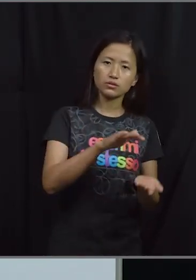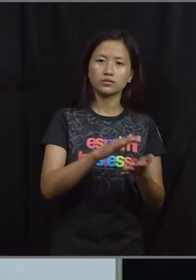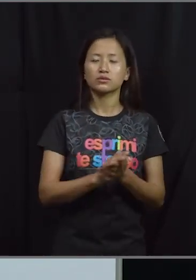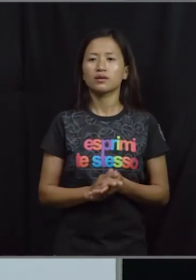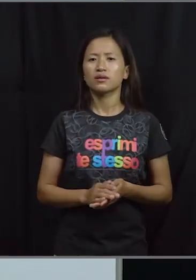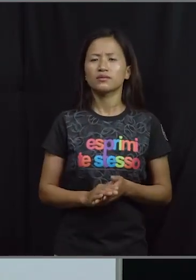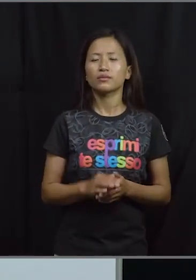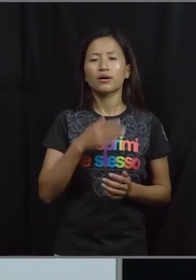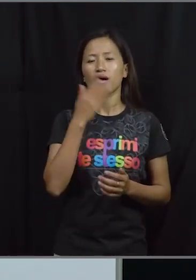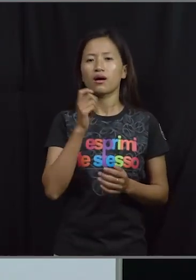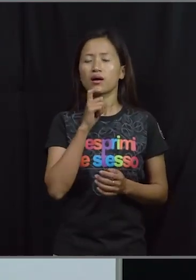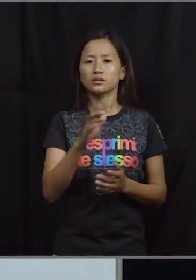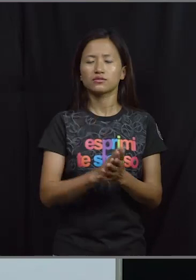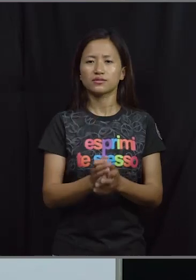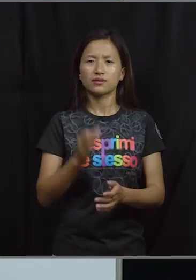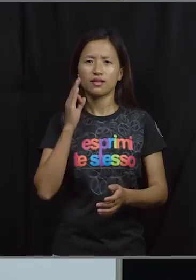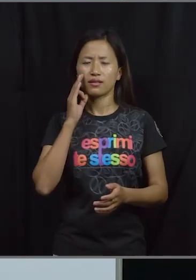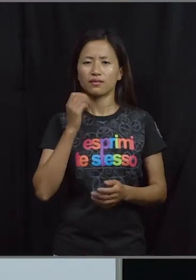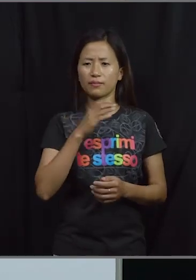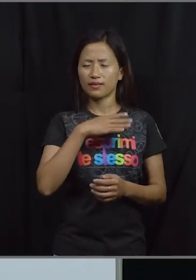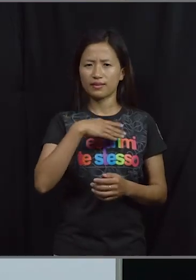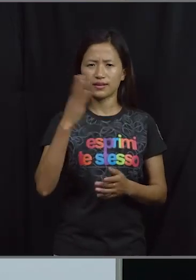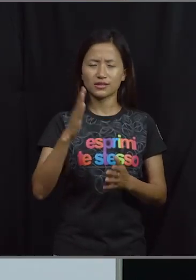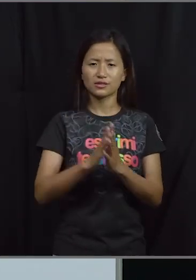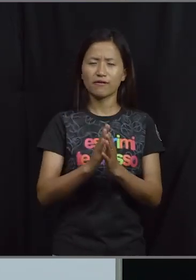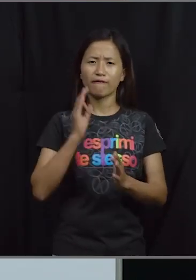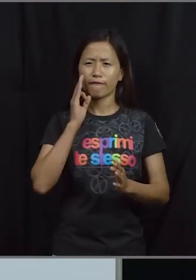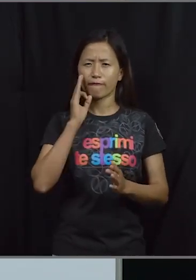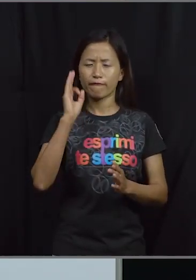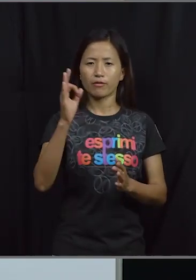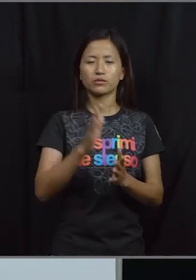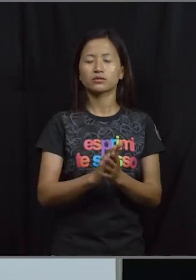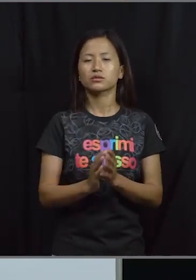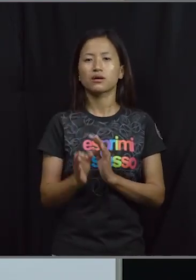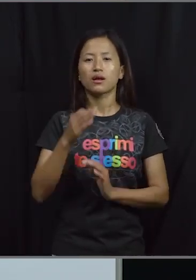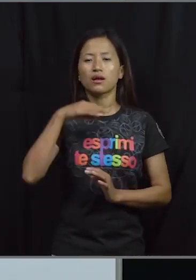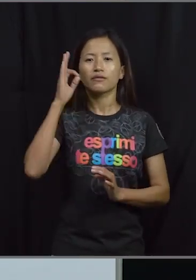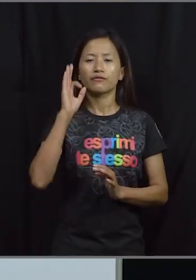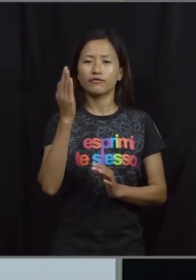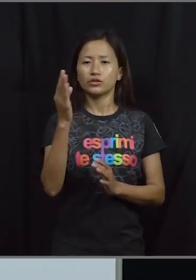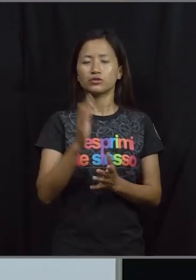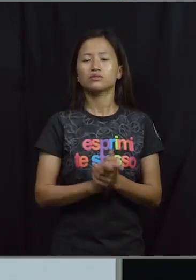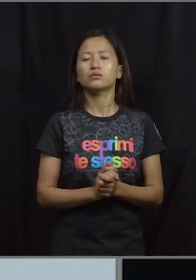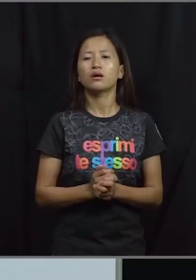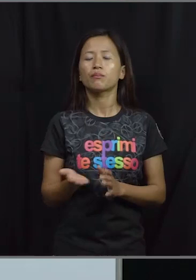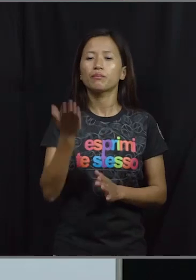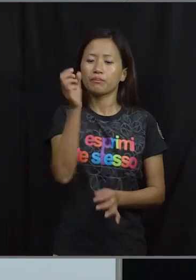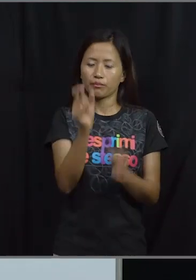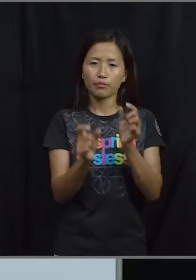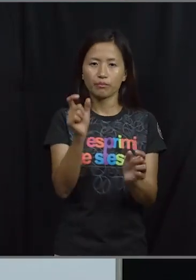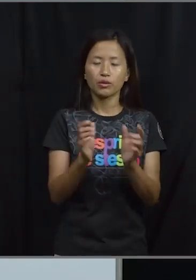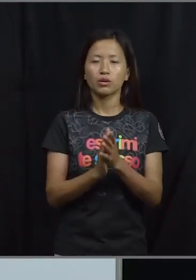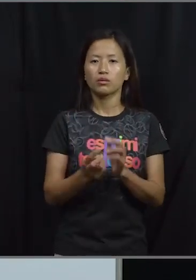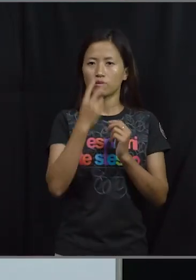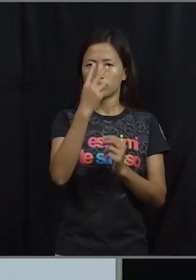latest fashion, when something new is introduced in the market, it always comes with high price or not. But there are people who are